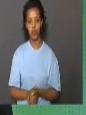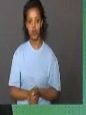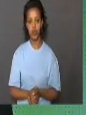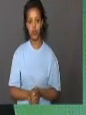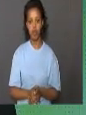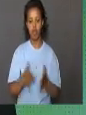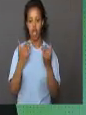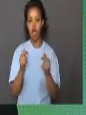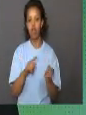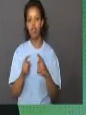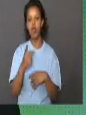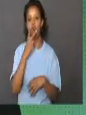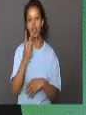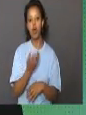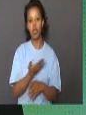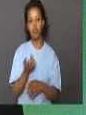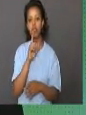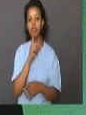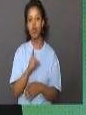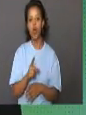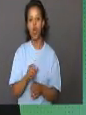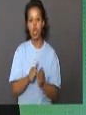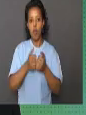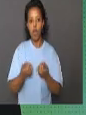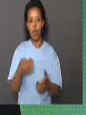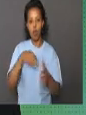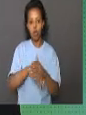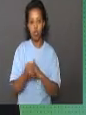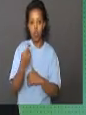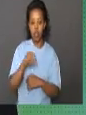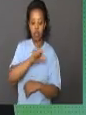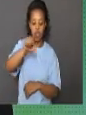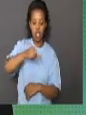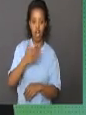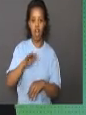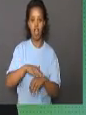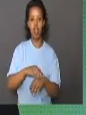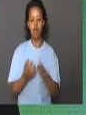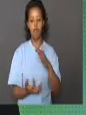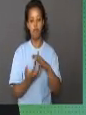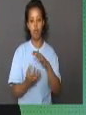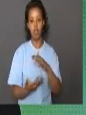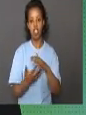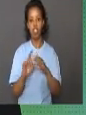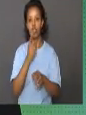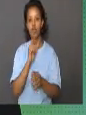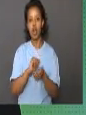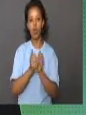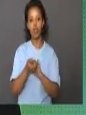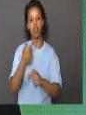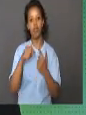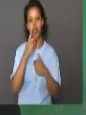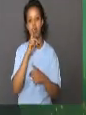Let us take a look at bread, like Ingera, in the fermentation process.